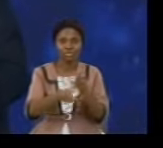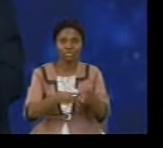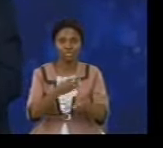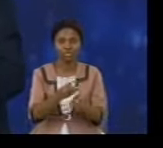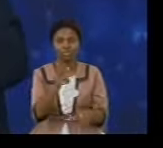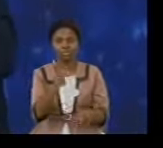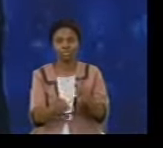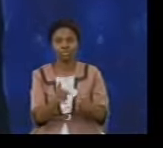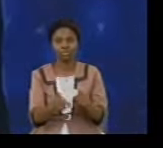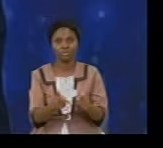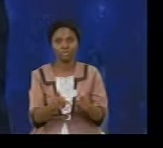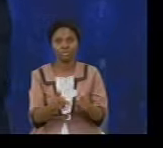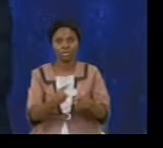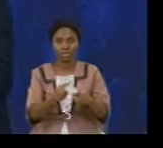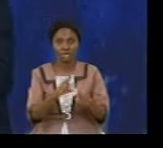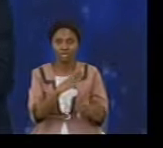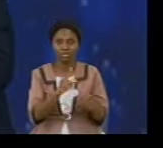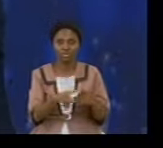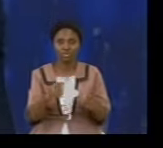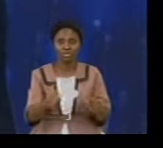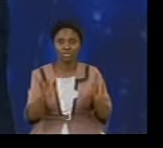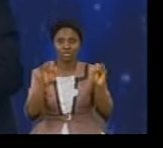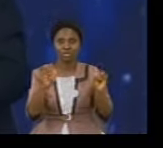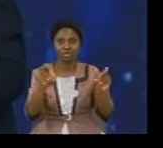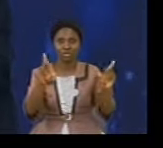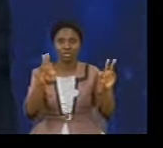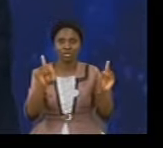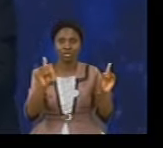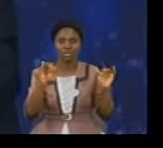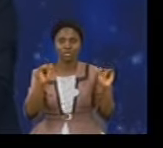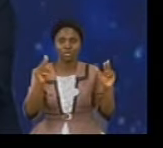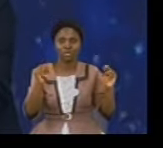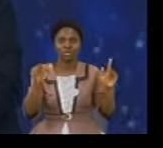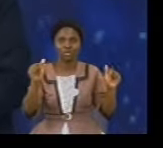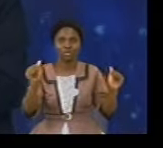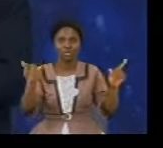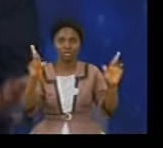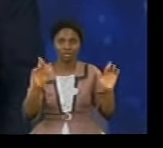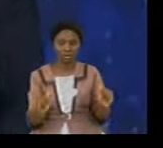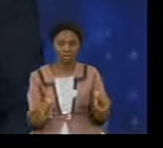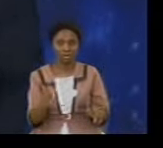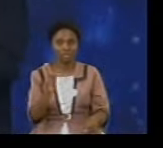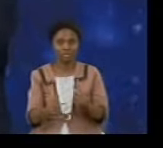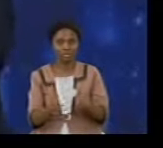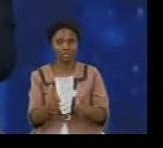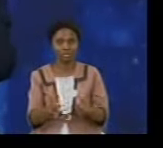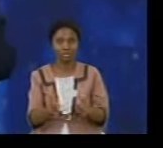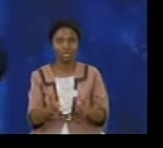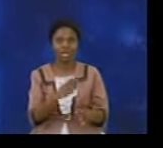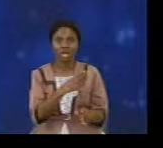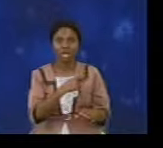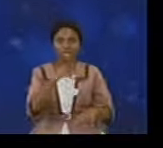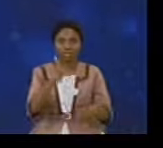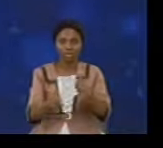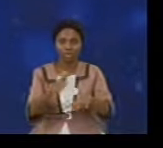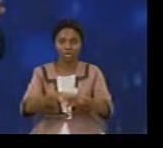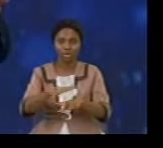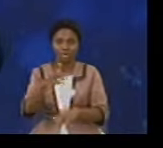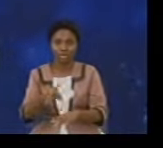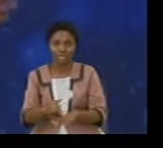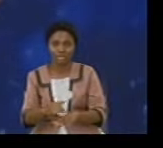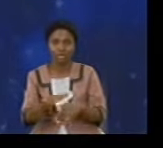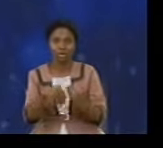people, and the normal people, and the monarchs, and the kings, and the people on earth, all